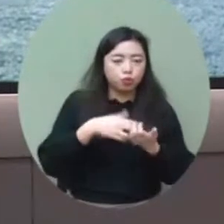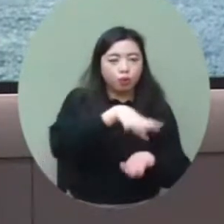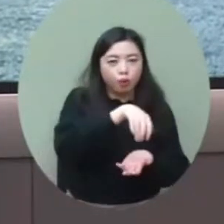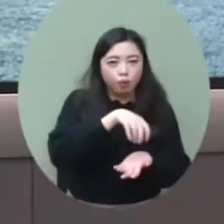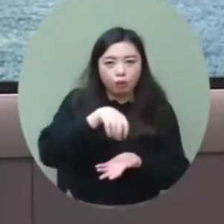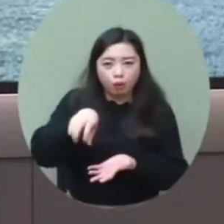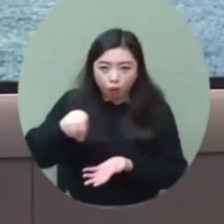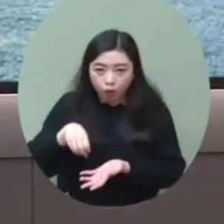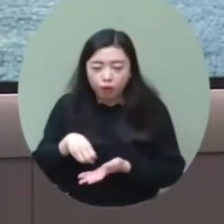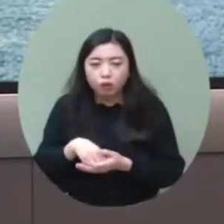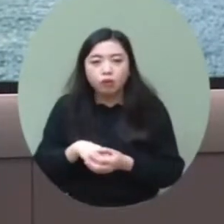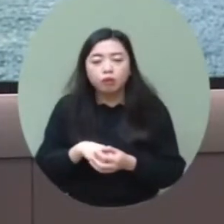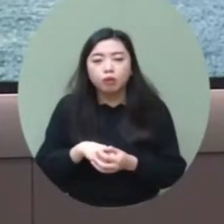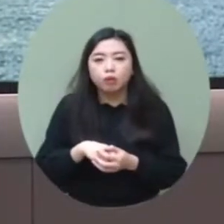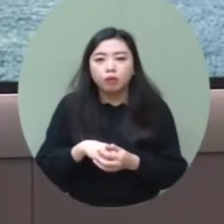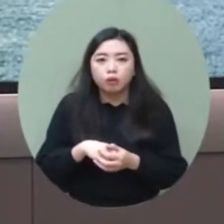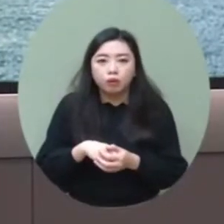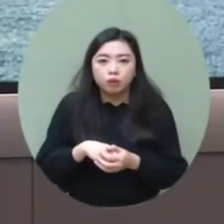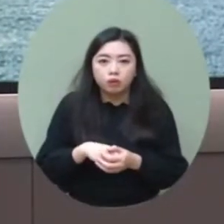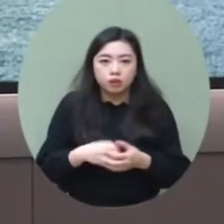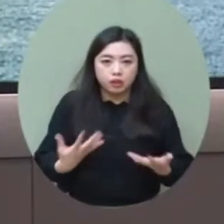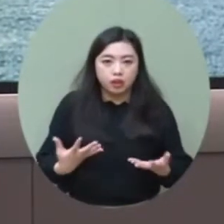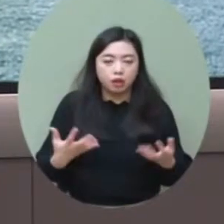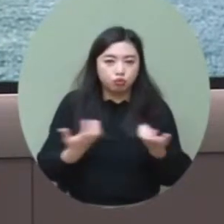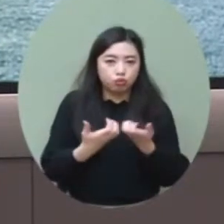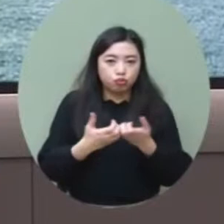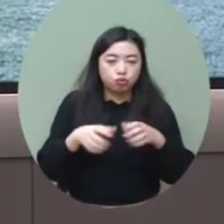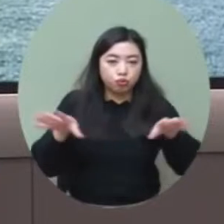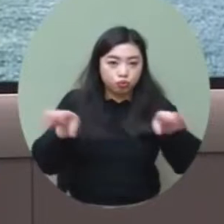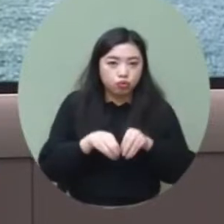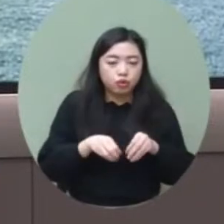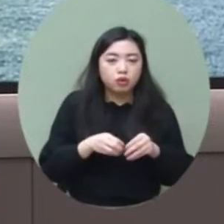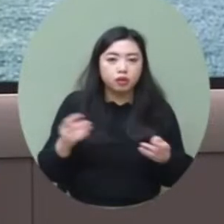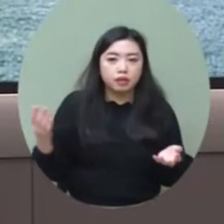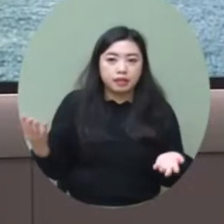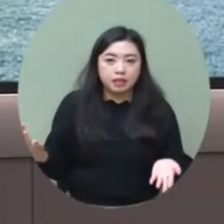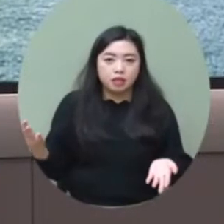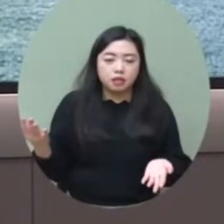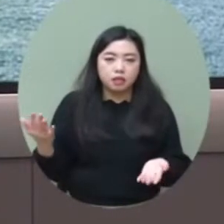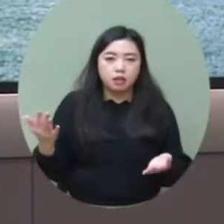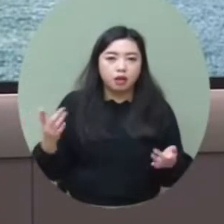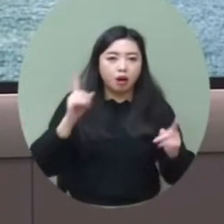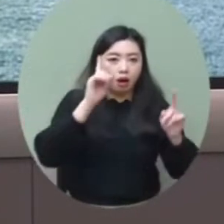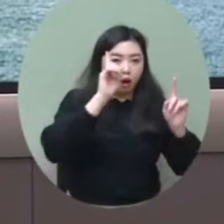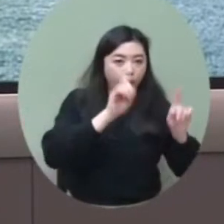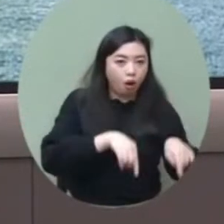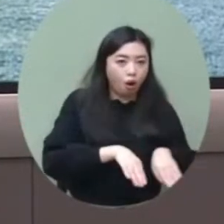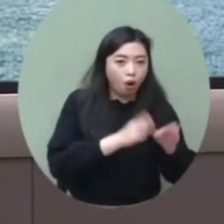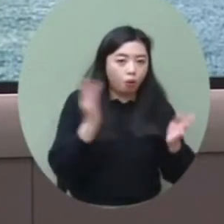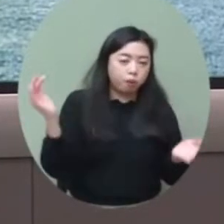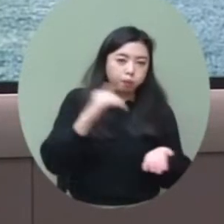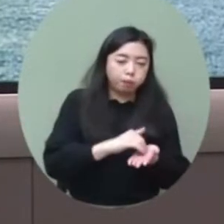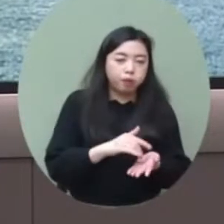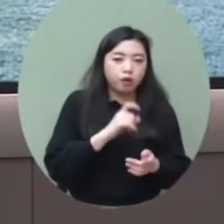and like I said, we would do our best to collect the statistics. As of